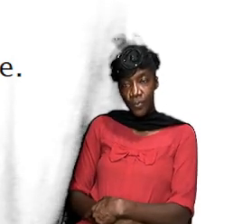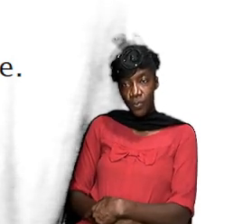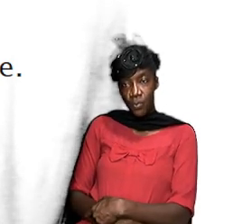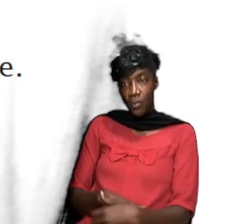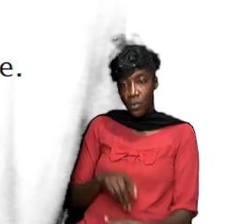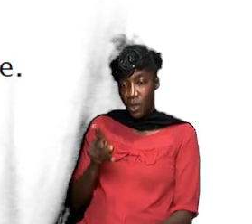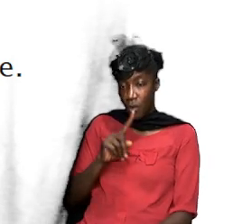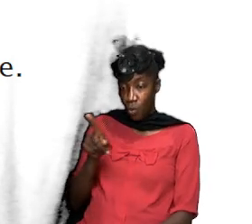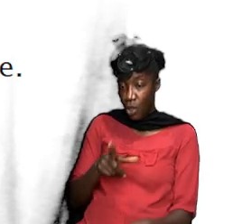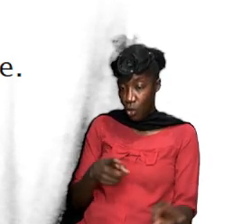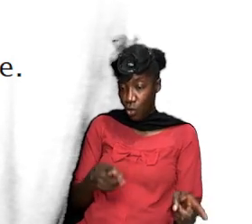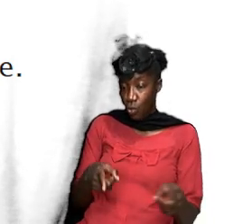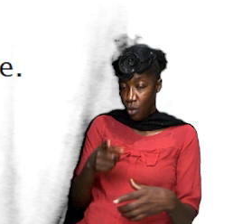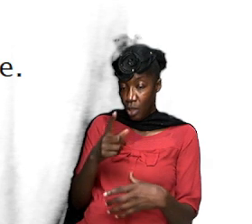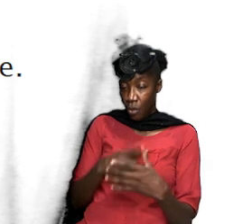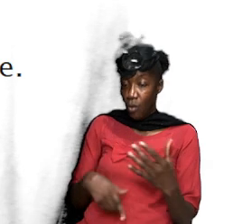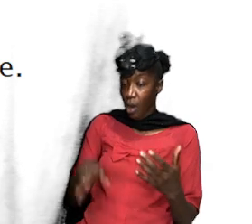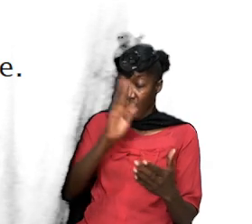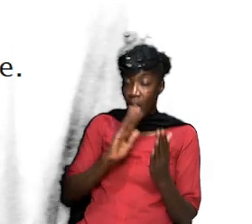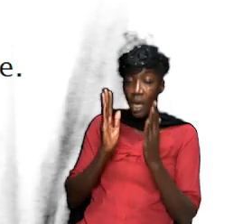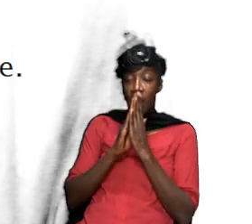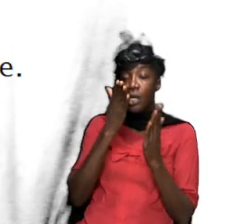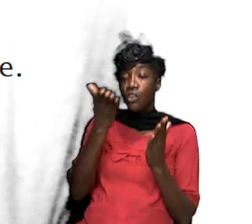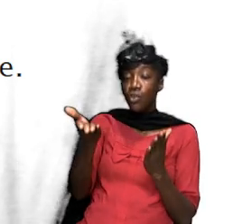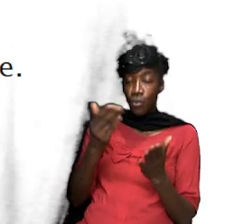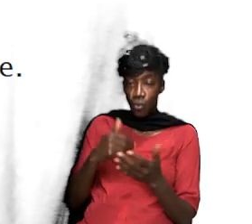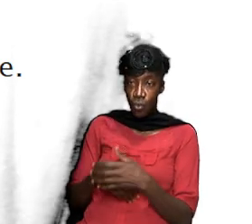When you are doing what God asks you to do,